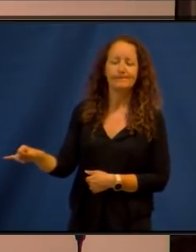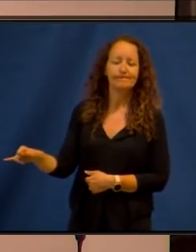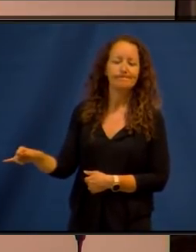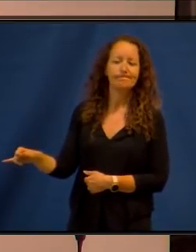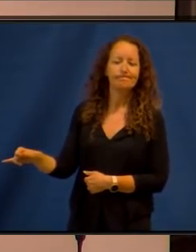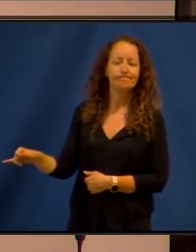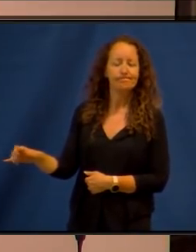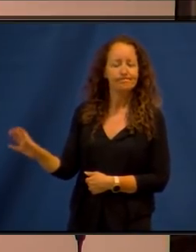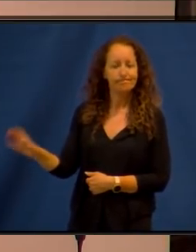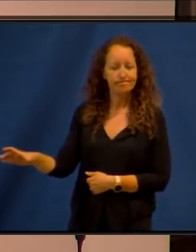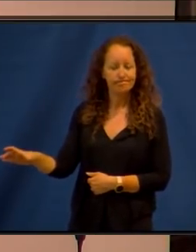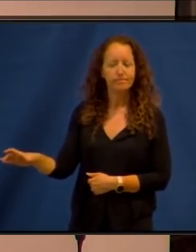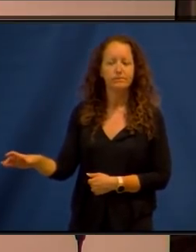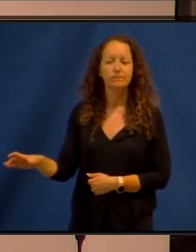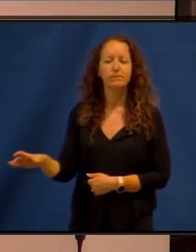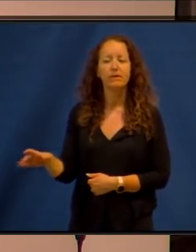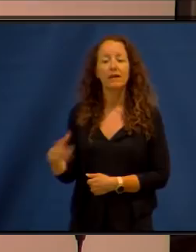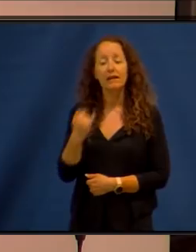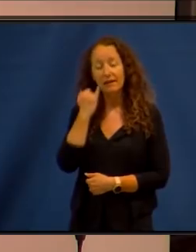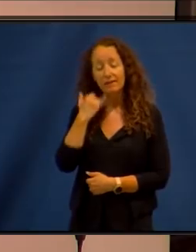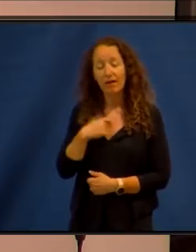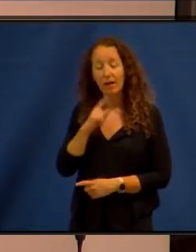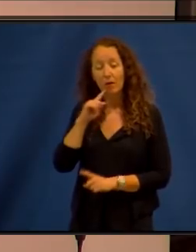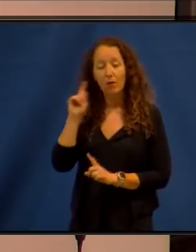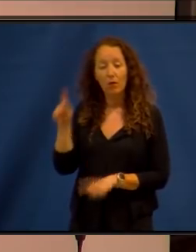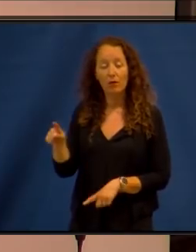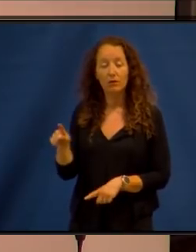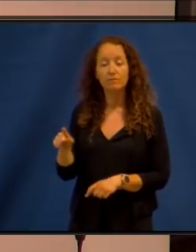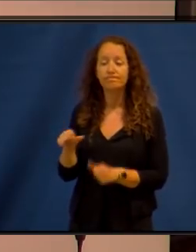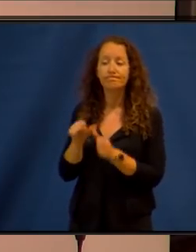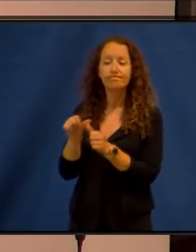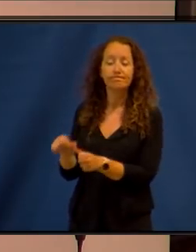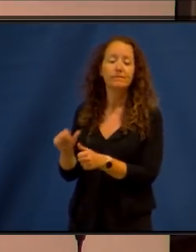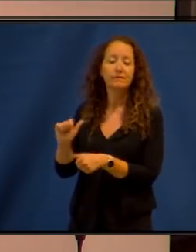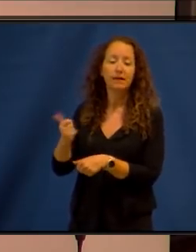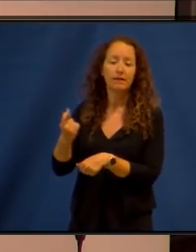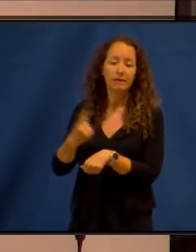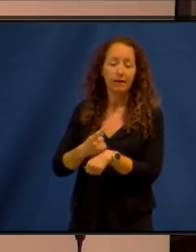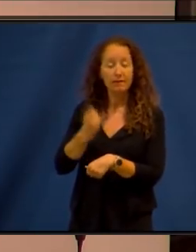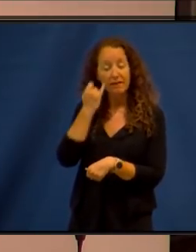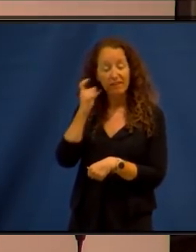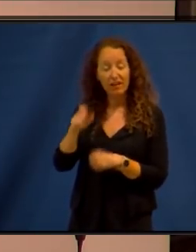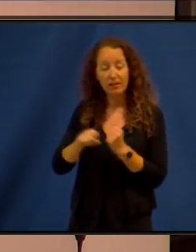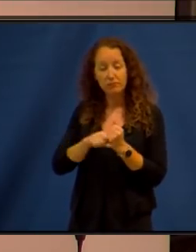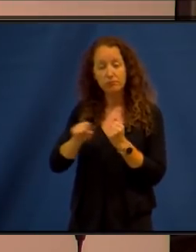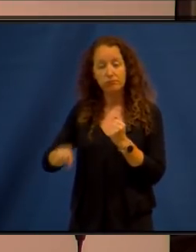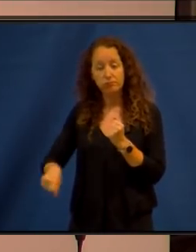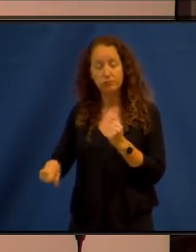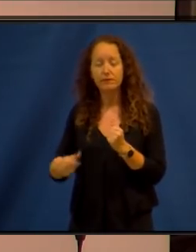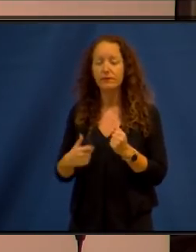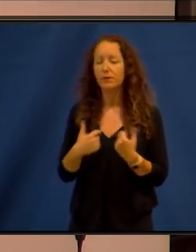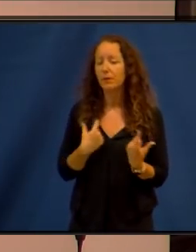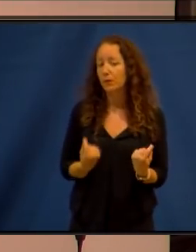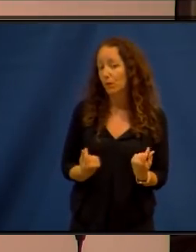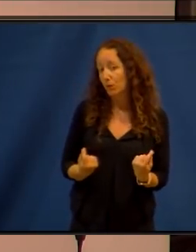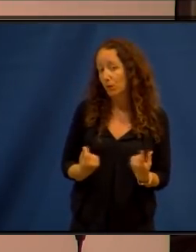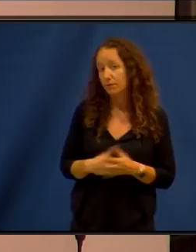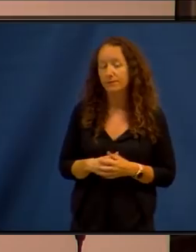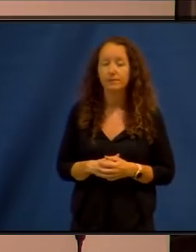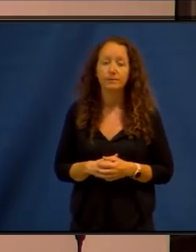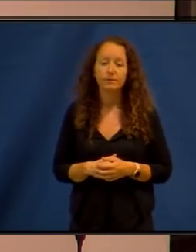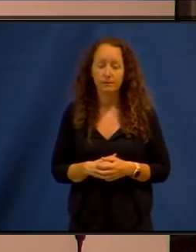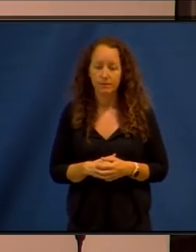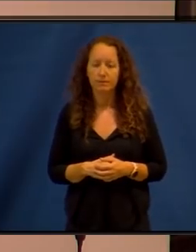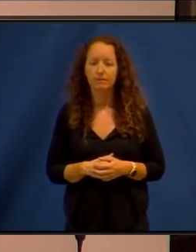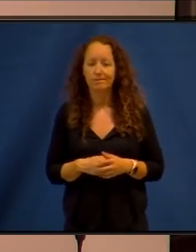that order is good for 10 days. If we need it to extend beyond 10 days, then we would need to go before